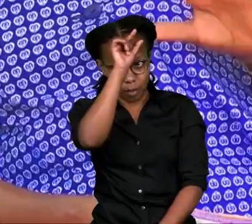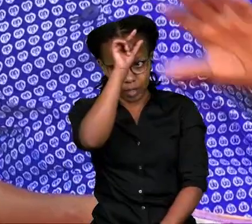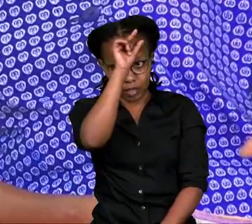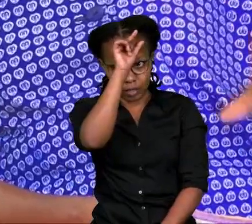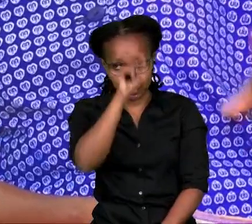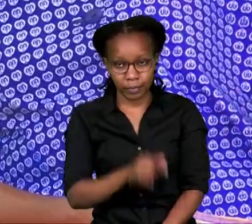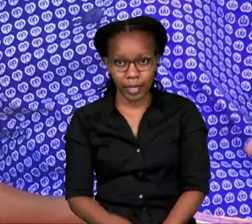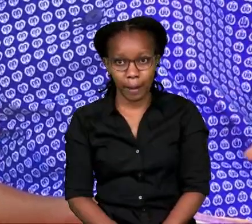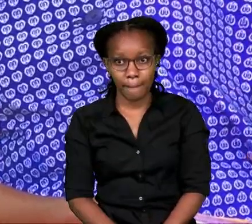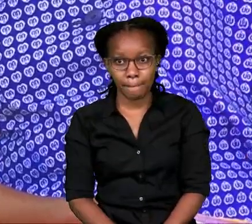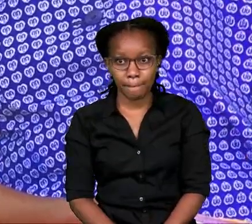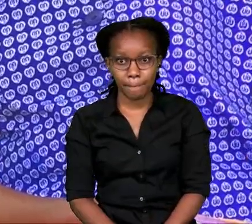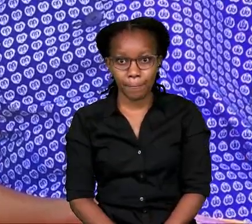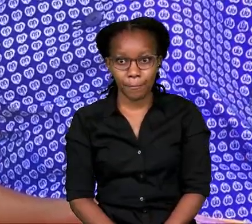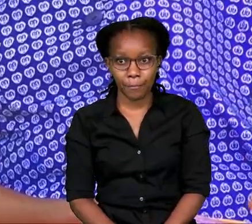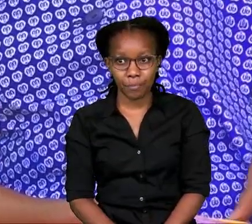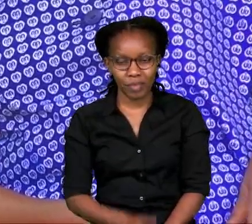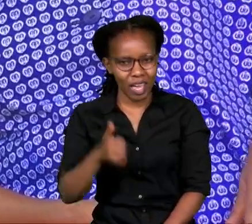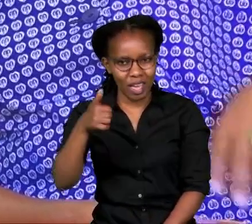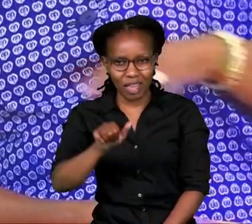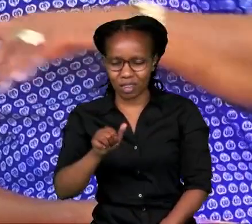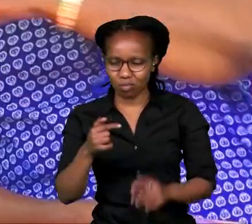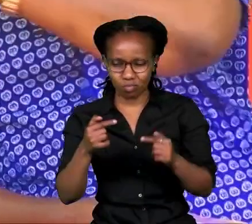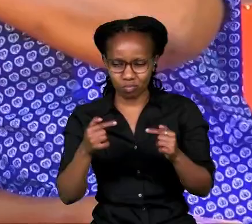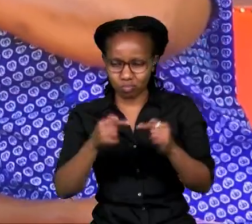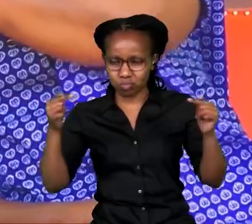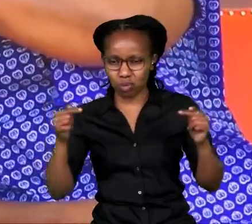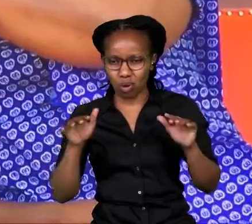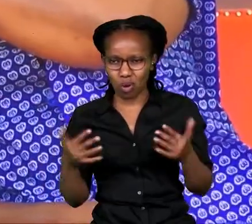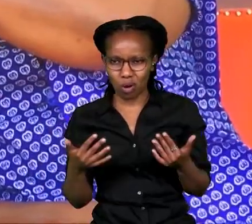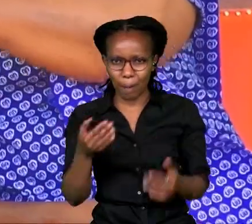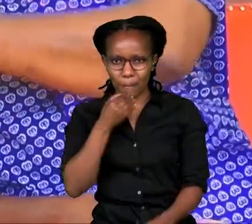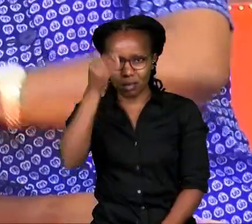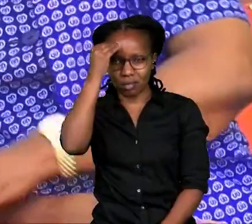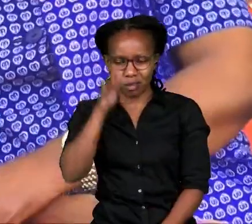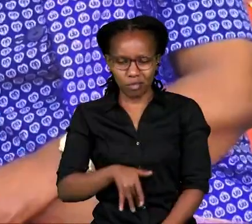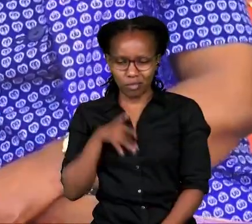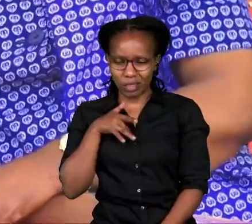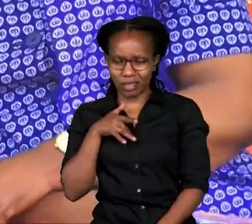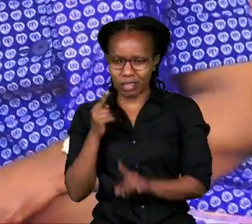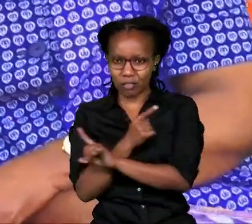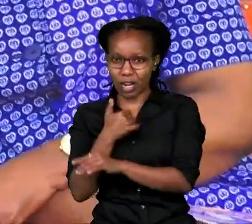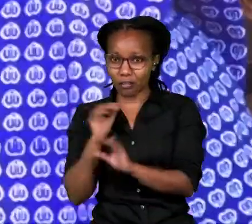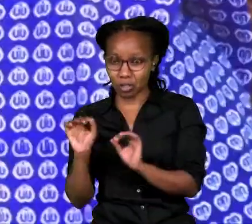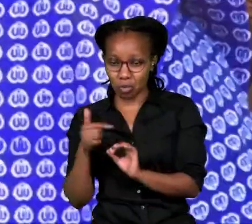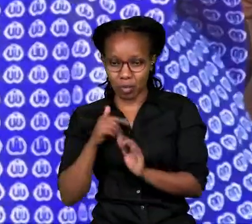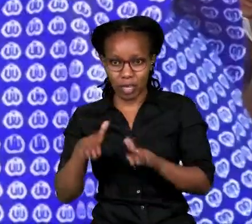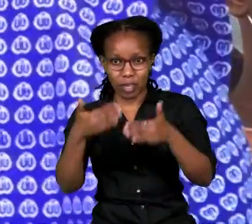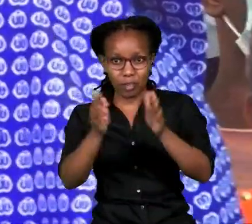day. And any contradiction or assumption of feeling that if there's no difference, I'll give an example here